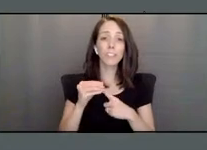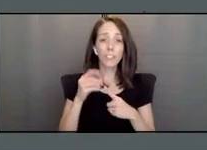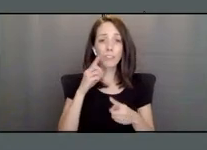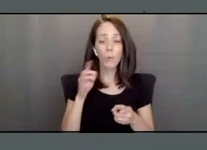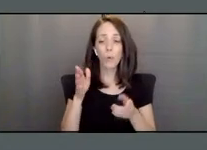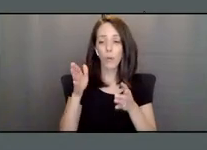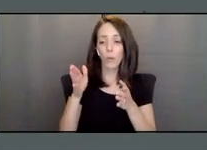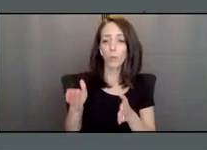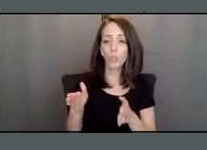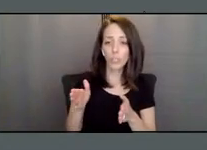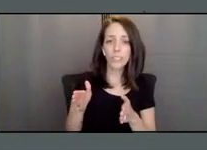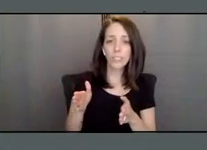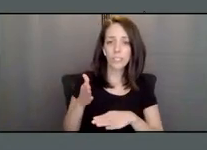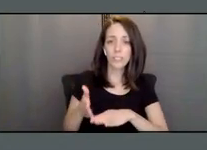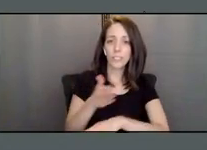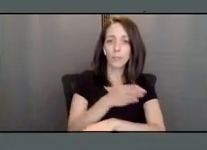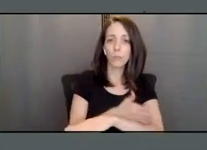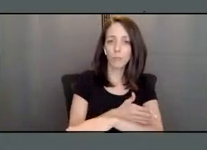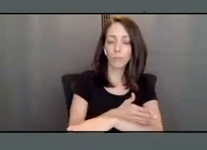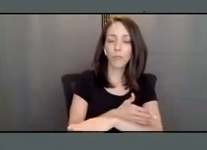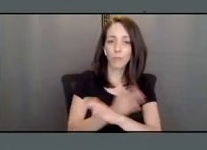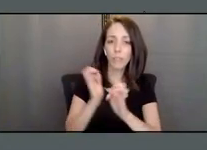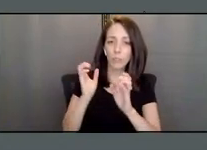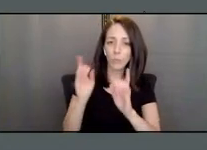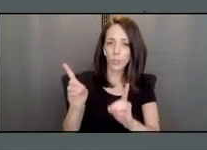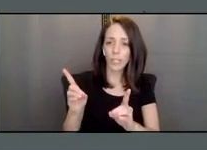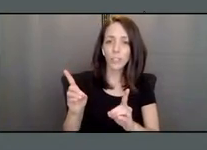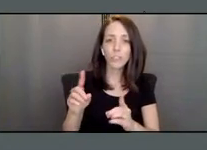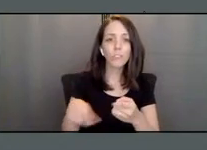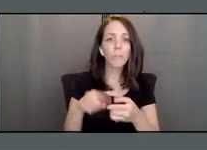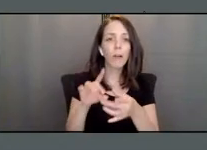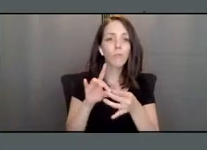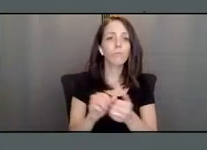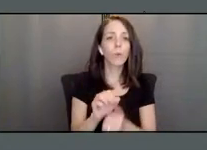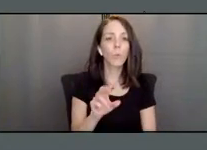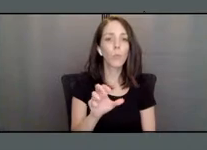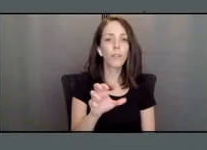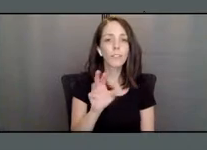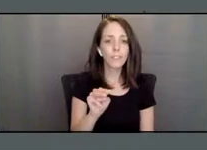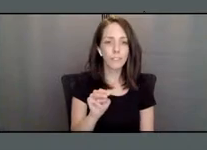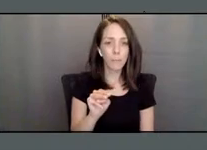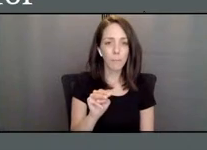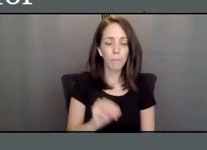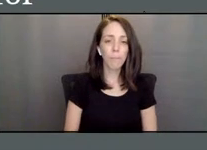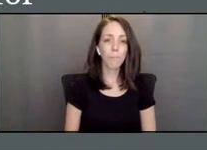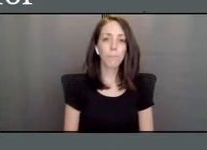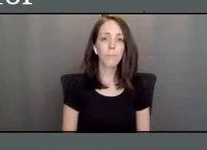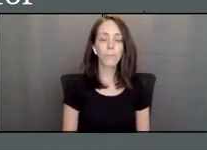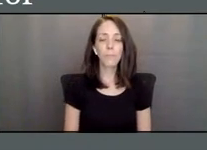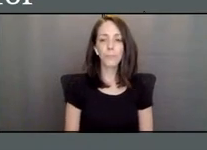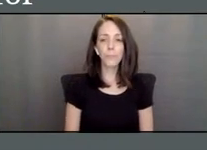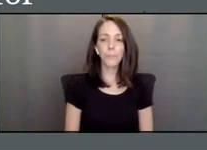education about racism and healthcare disparities. Next slide, please.